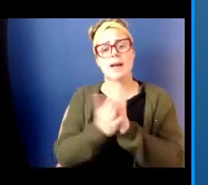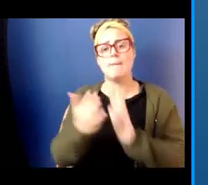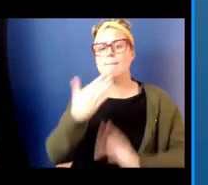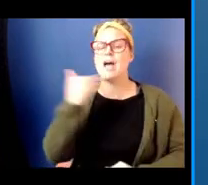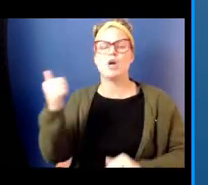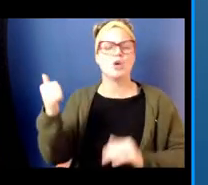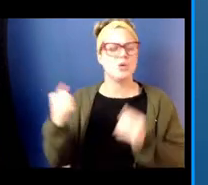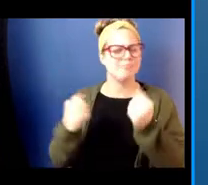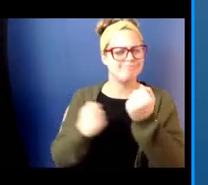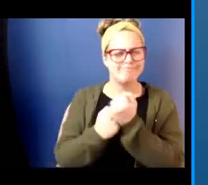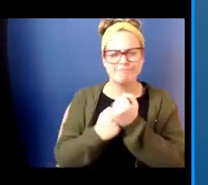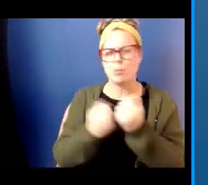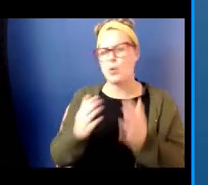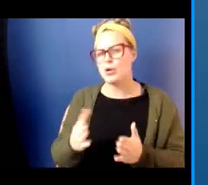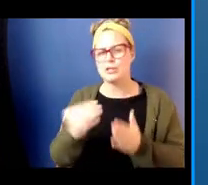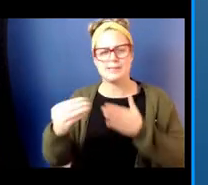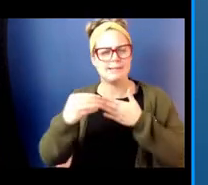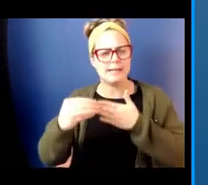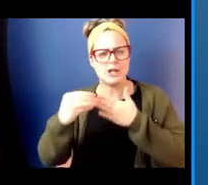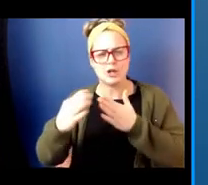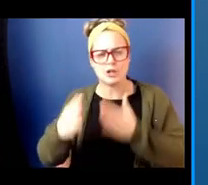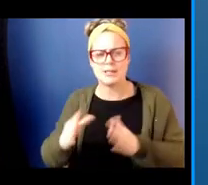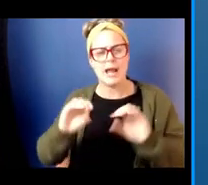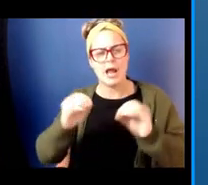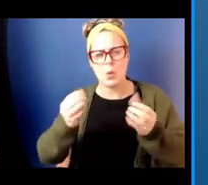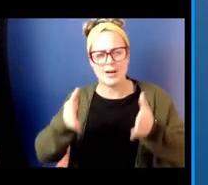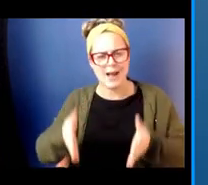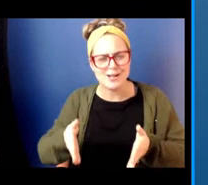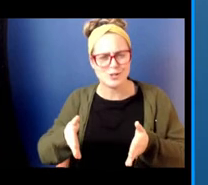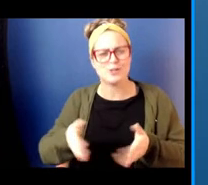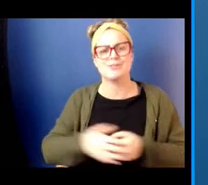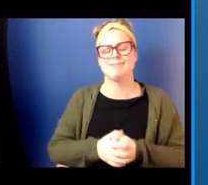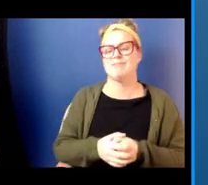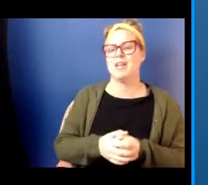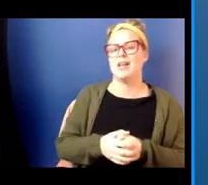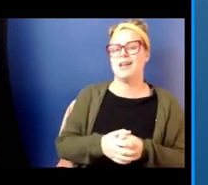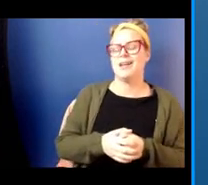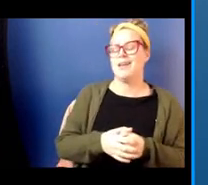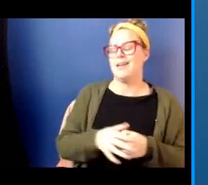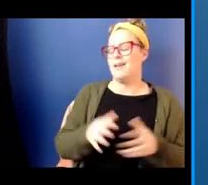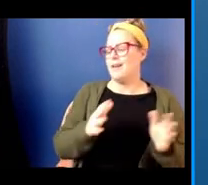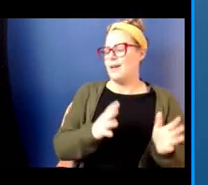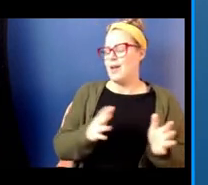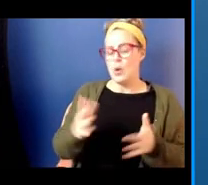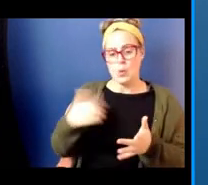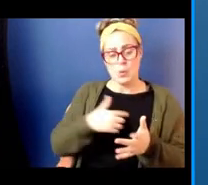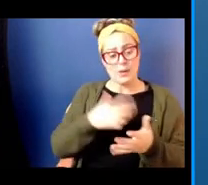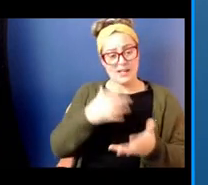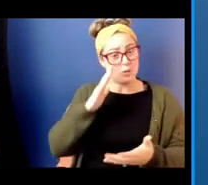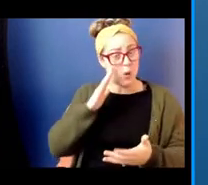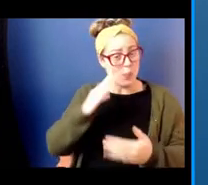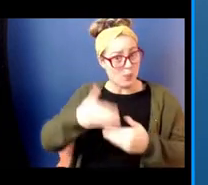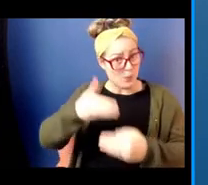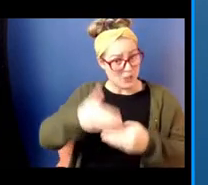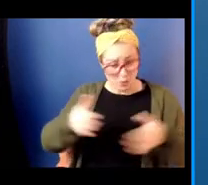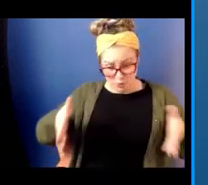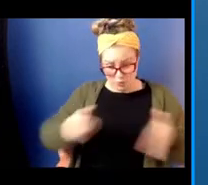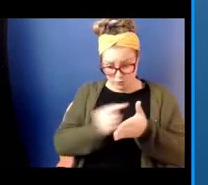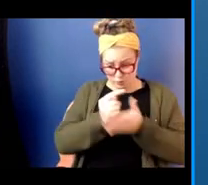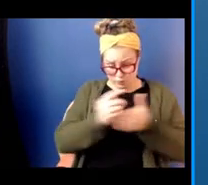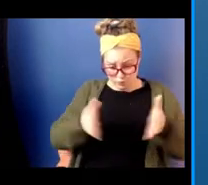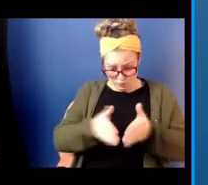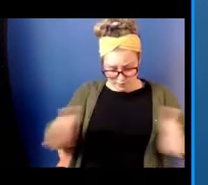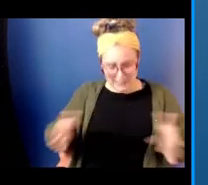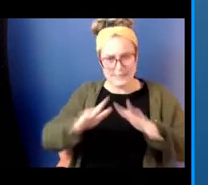and leaders as we move forward with an early window that reflects the diversity of our party creates a more Equitable